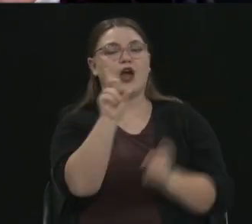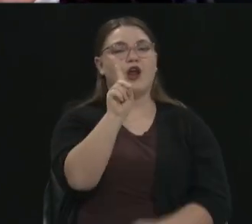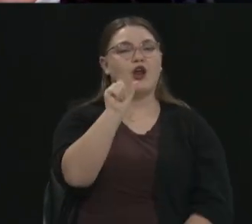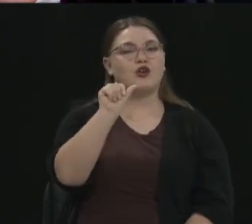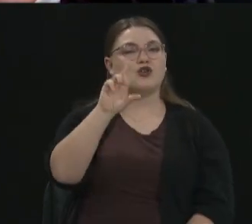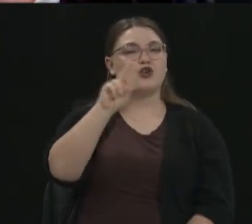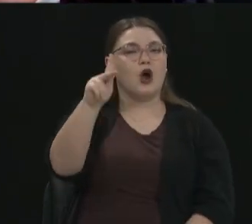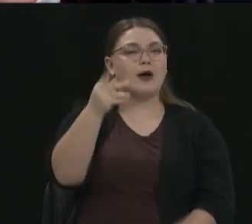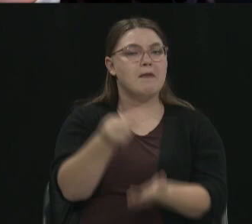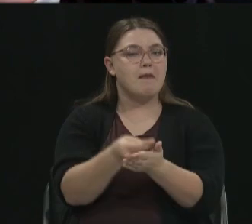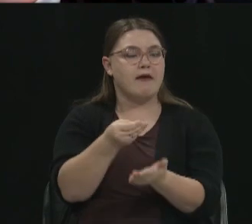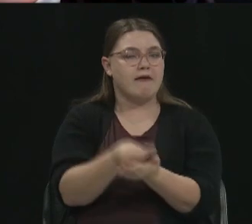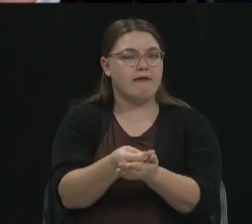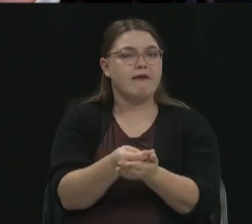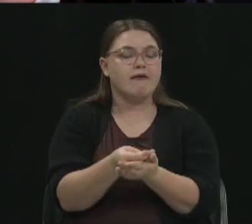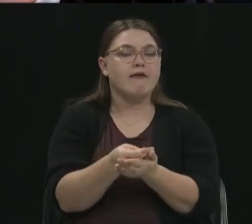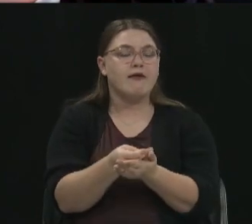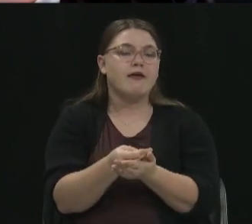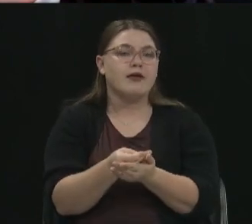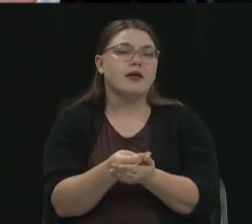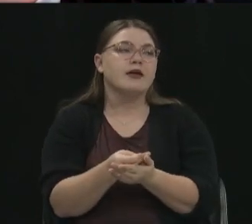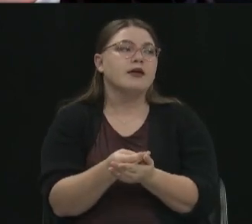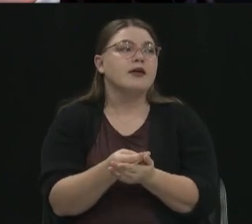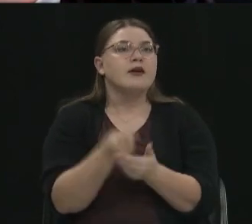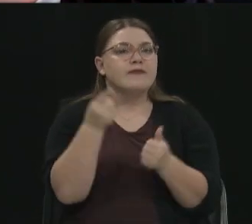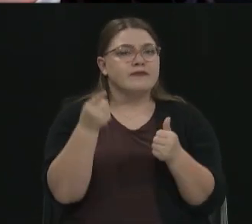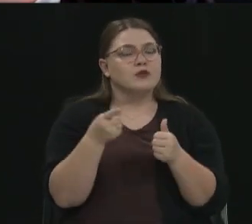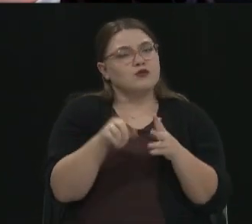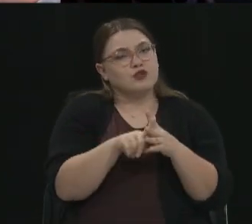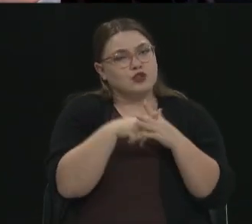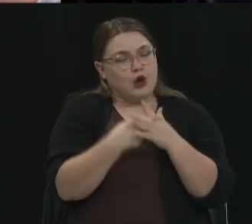and really begin at perhaps the beginning.